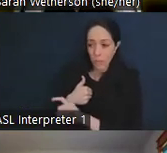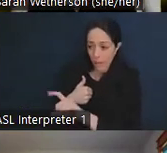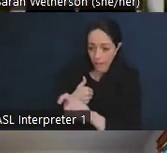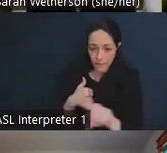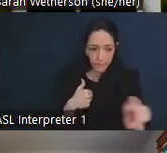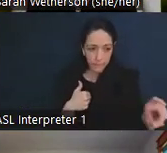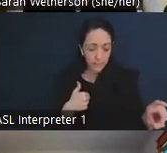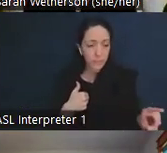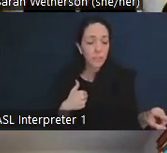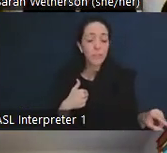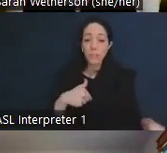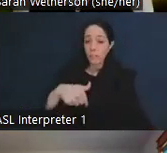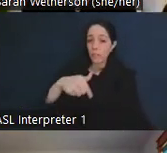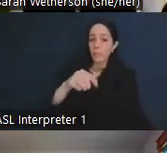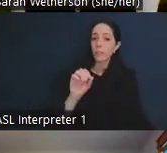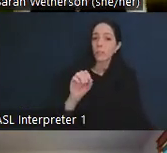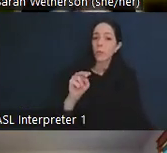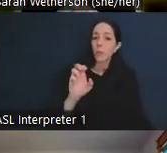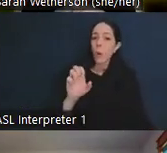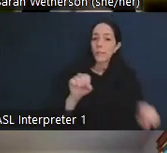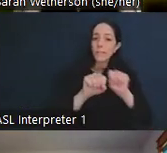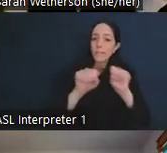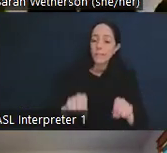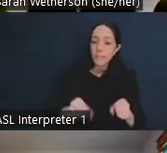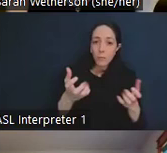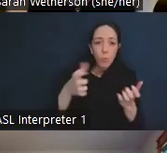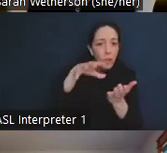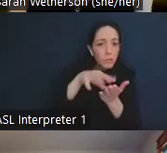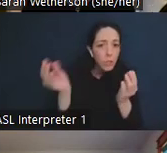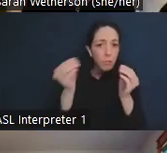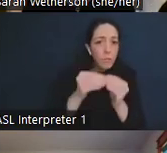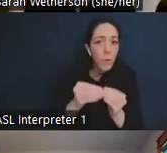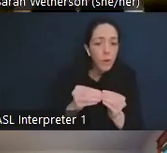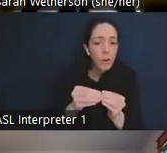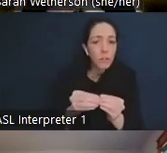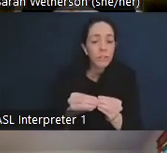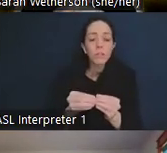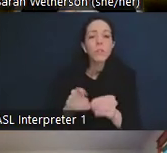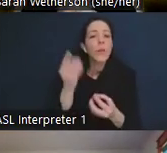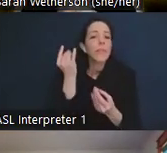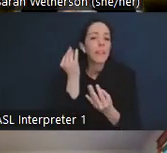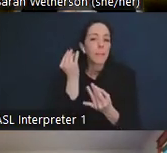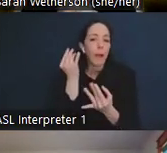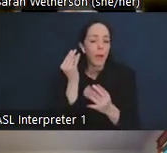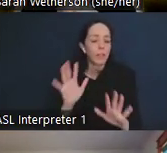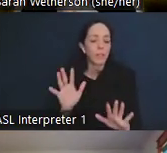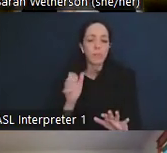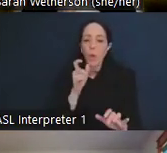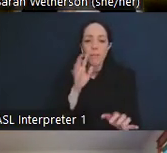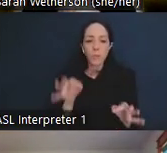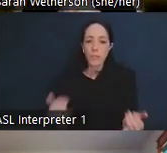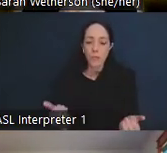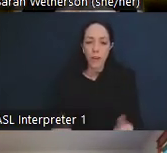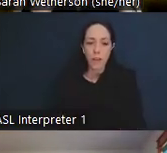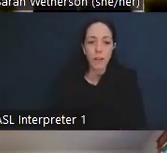we'd like to learn more about generally. I don't think we have to answer that question now, but put a bug in folks'